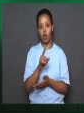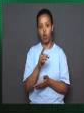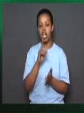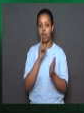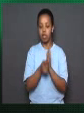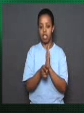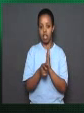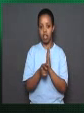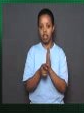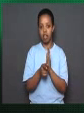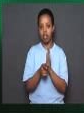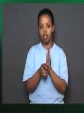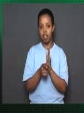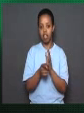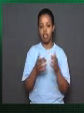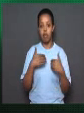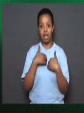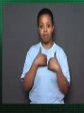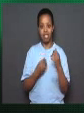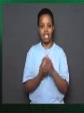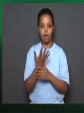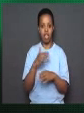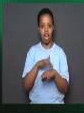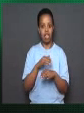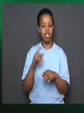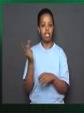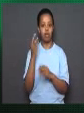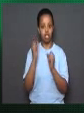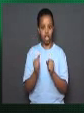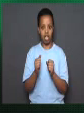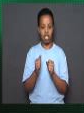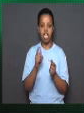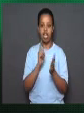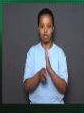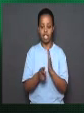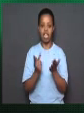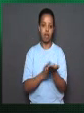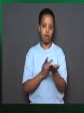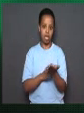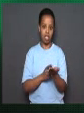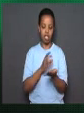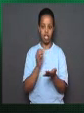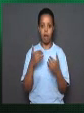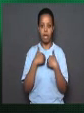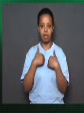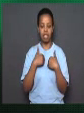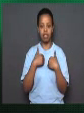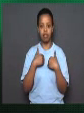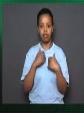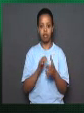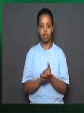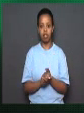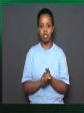used in livestock, like sheep and cattle, in order to increase